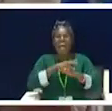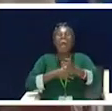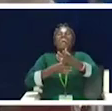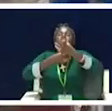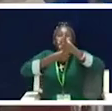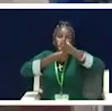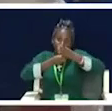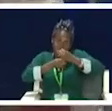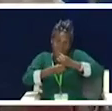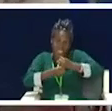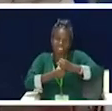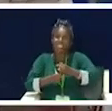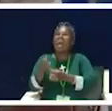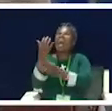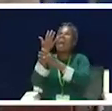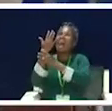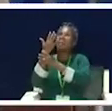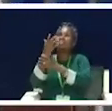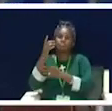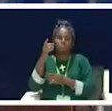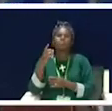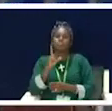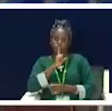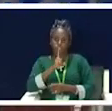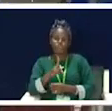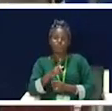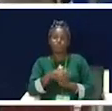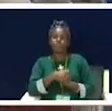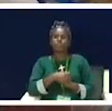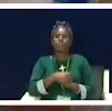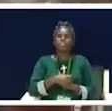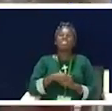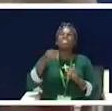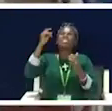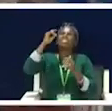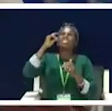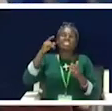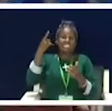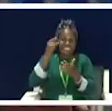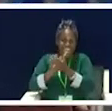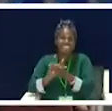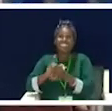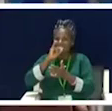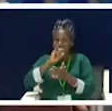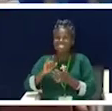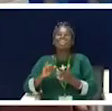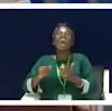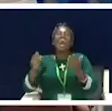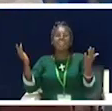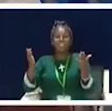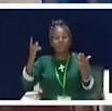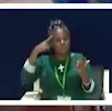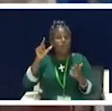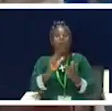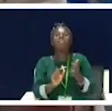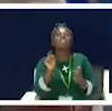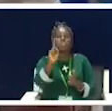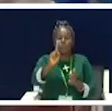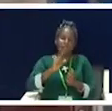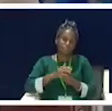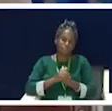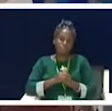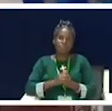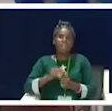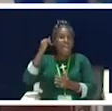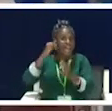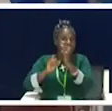is available for everyone. Not just everyone. It's available every morning. Isaiah 33 verse 2.